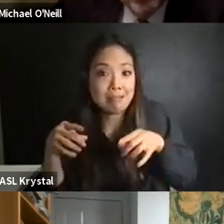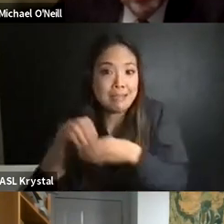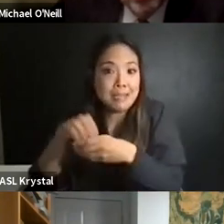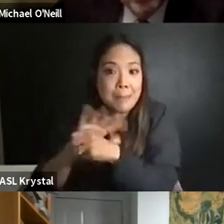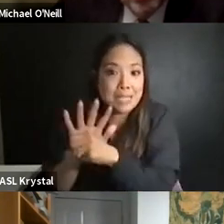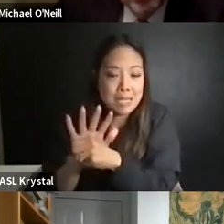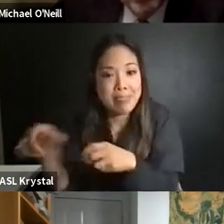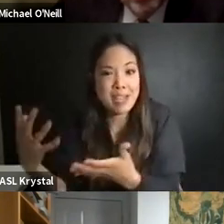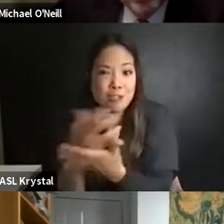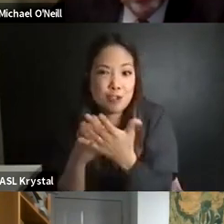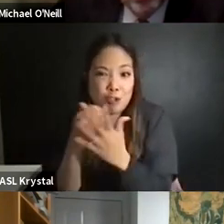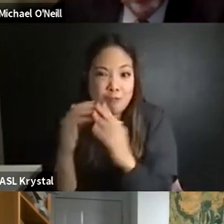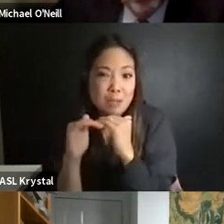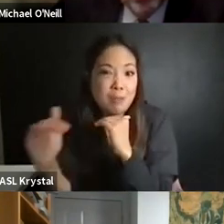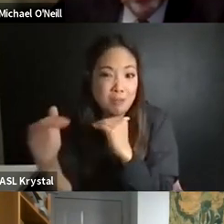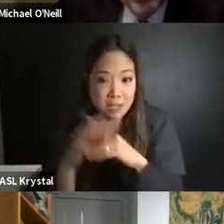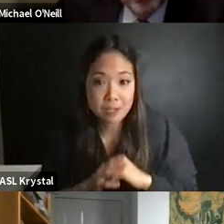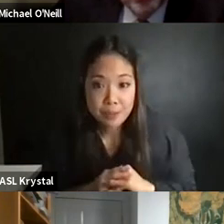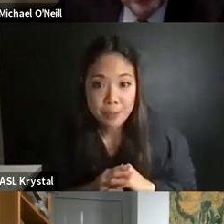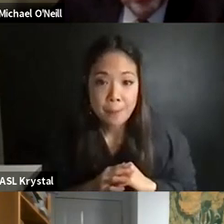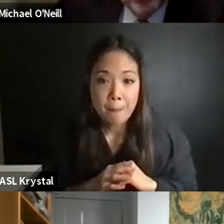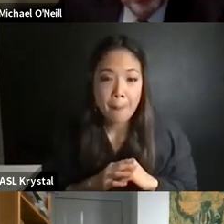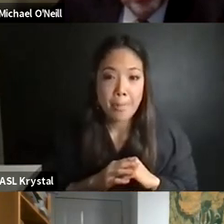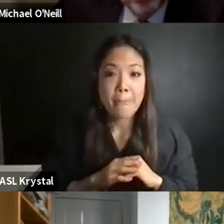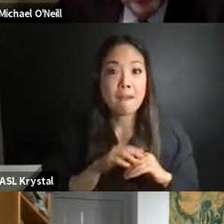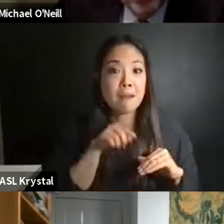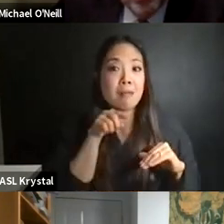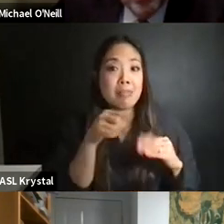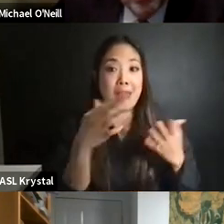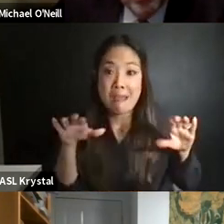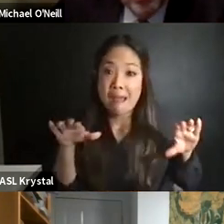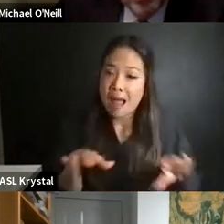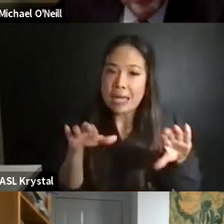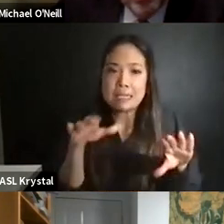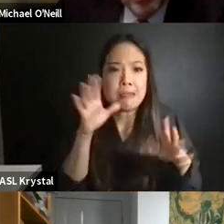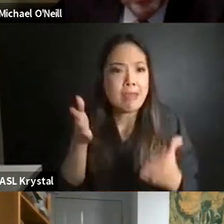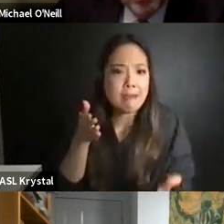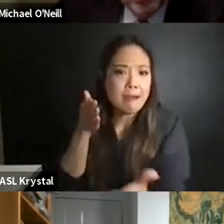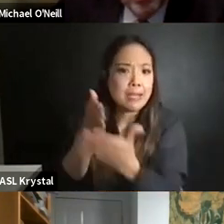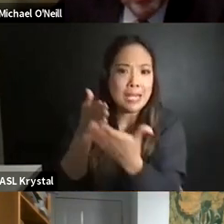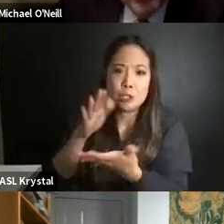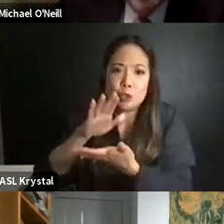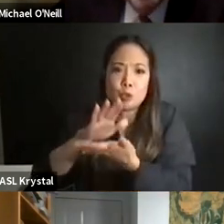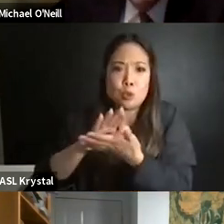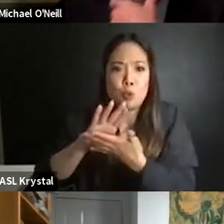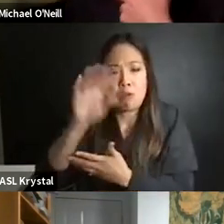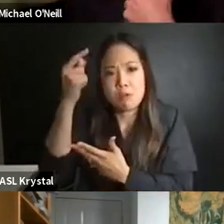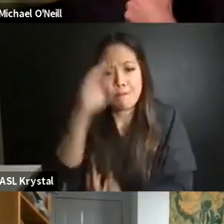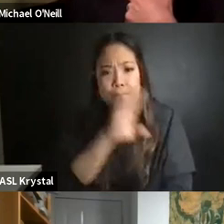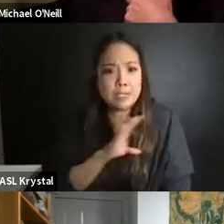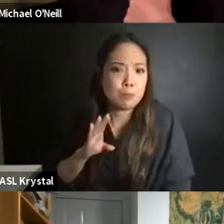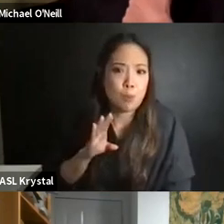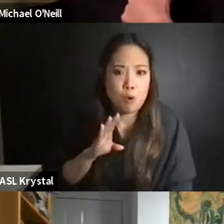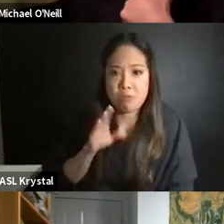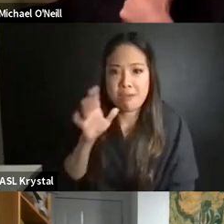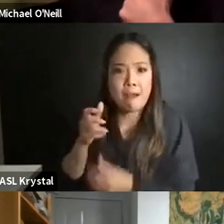indifference to the pilot agreement and has been undermining the school governance board's authority the governance board was not made aware that a month-long investigation was occurring the